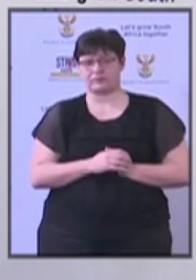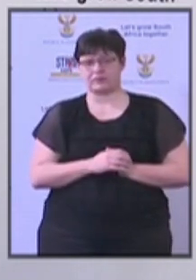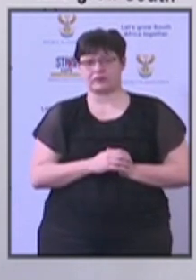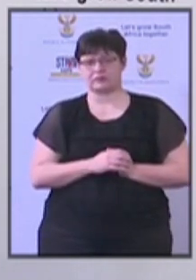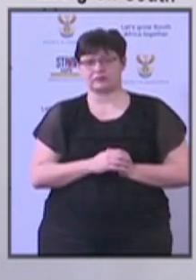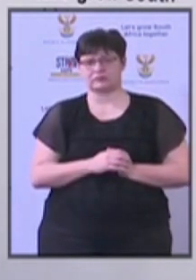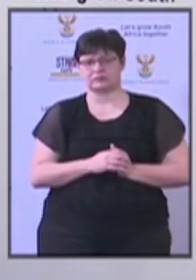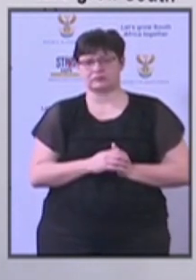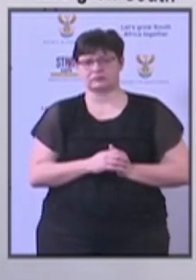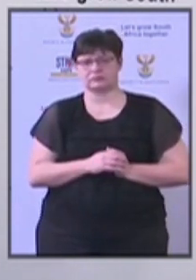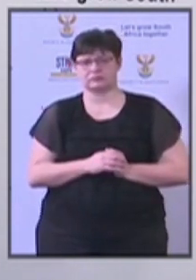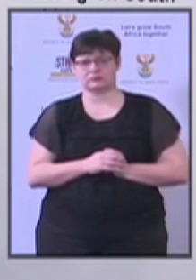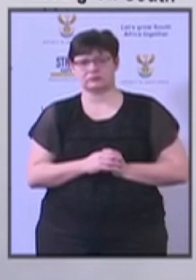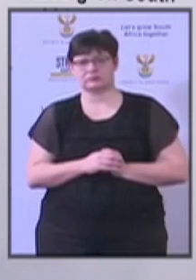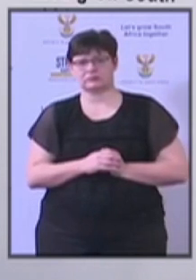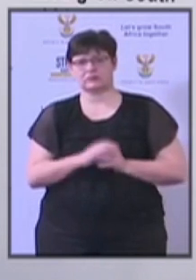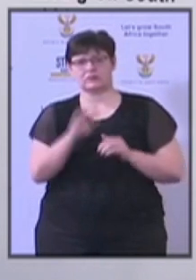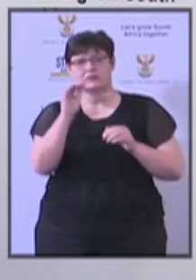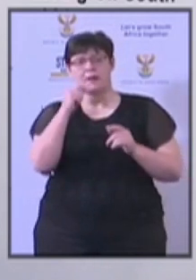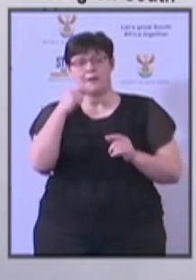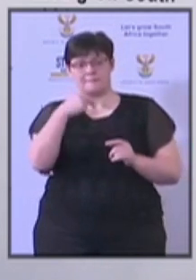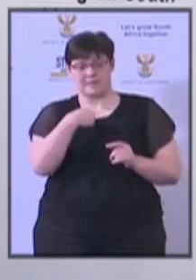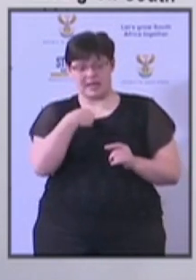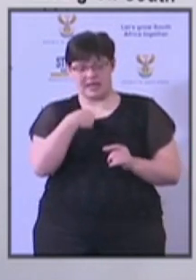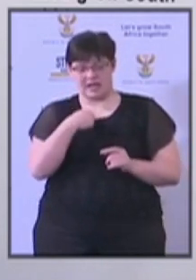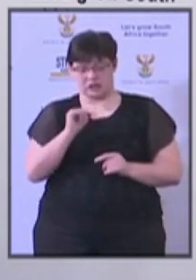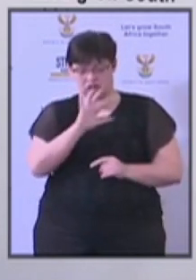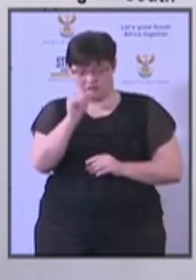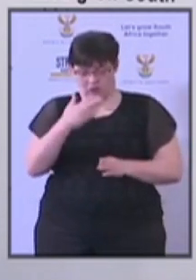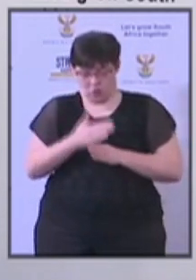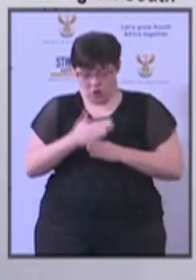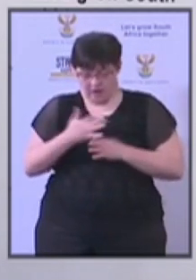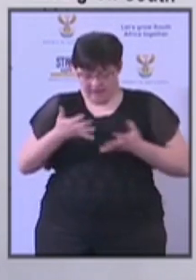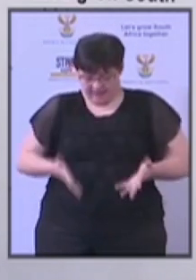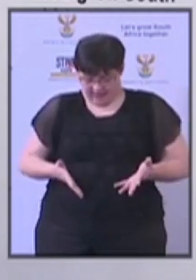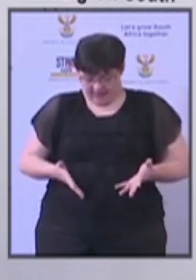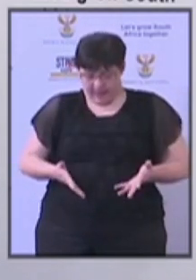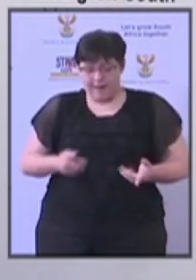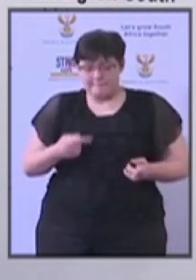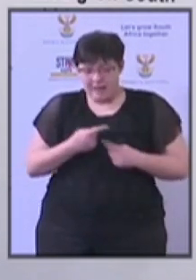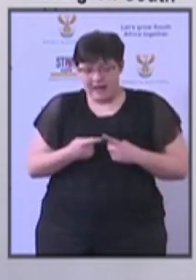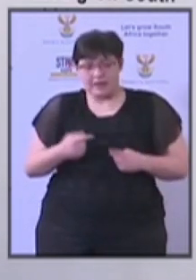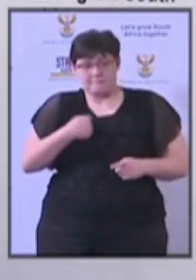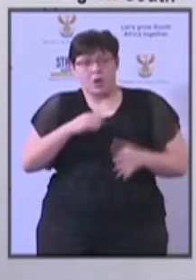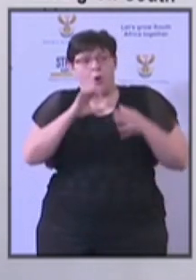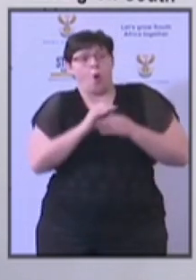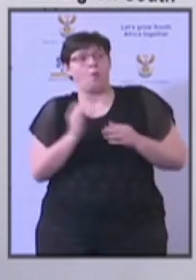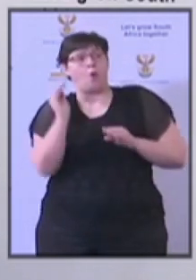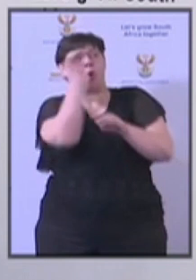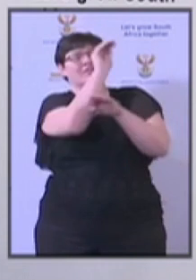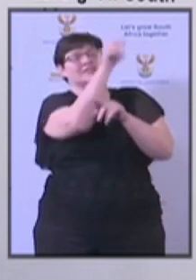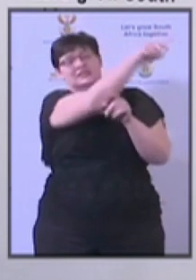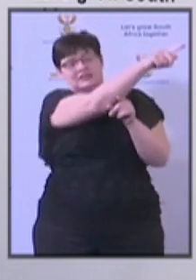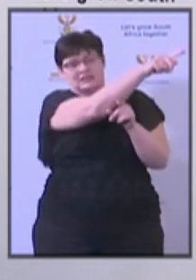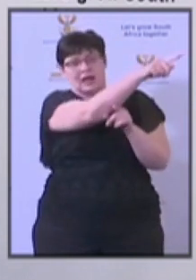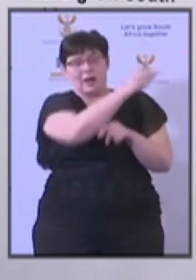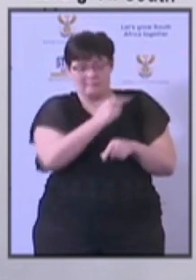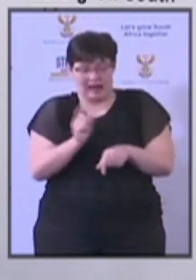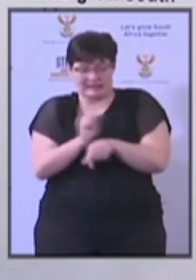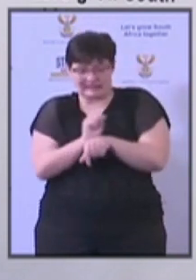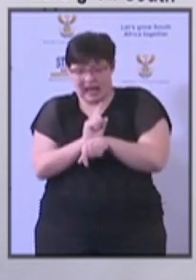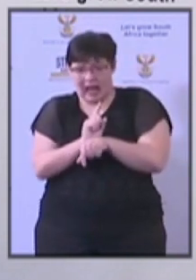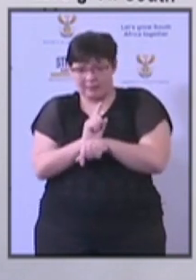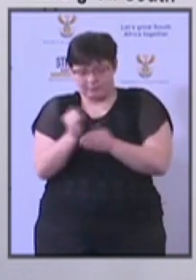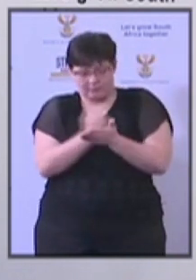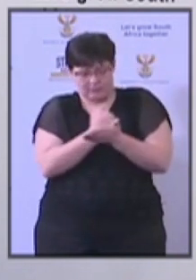whether foreigners working in South Africa can apply to extend their work permits, which are due to expire, and will they be